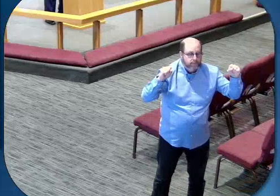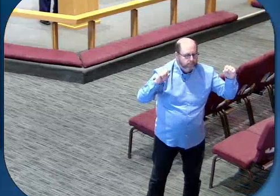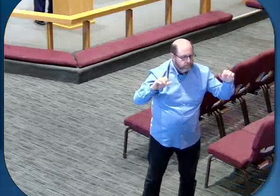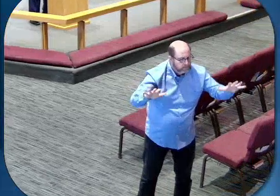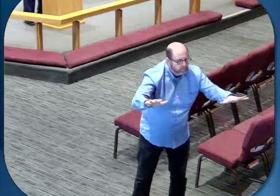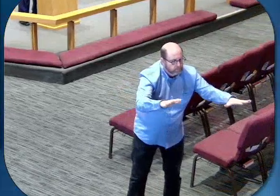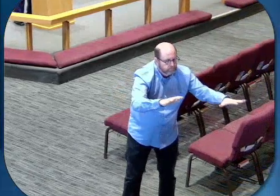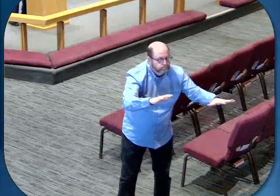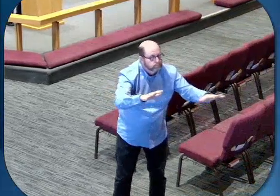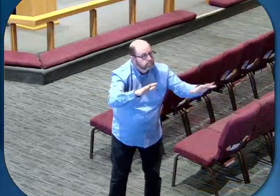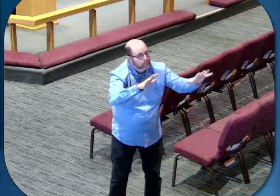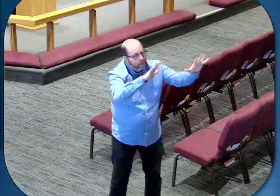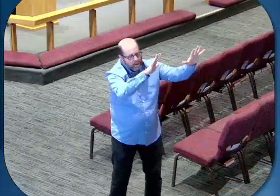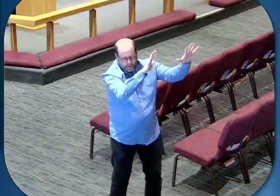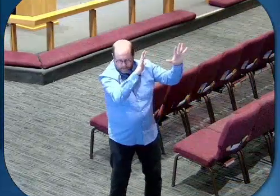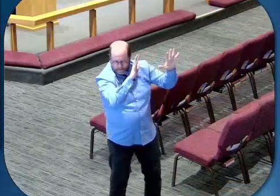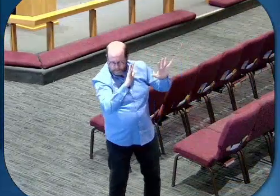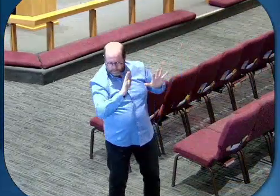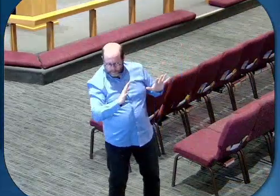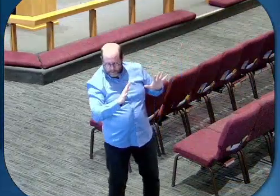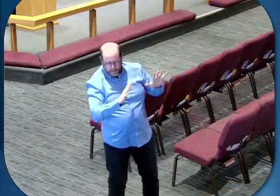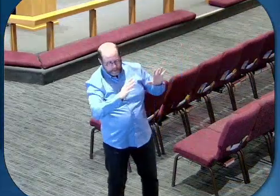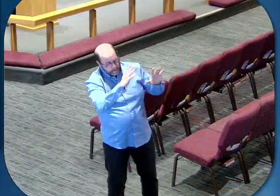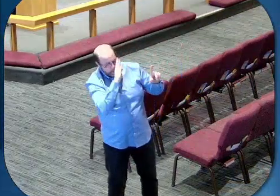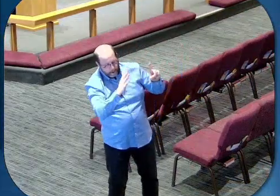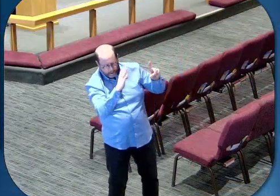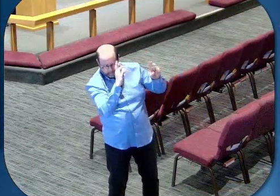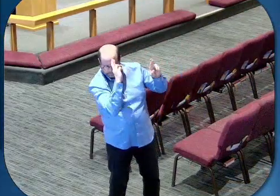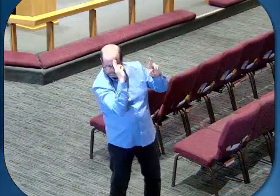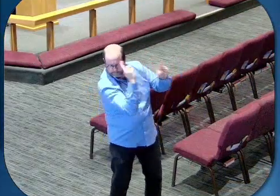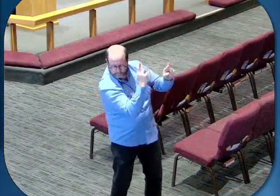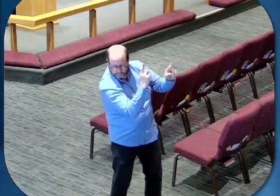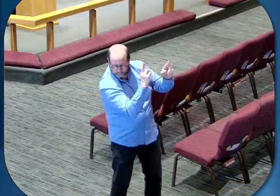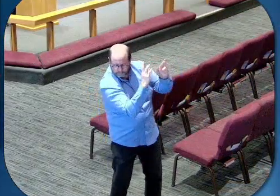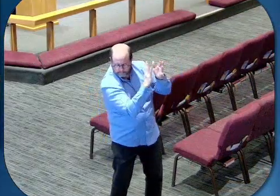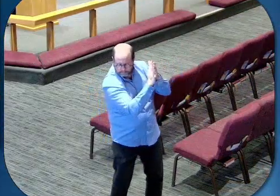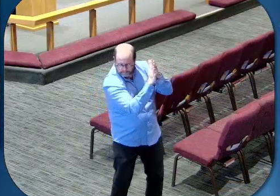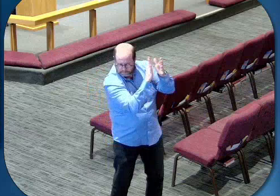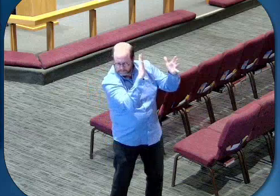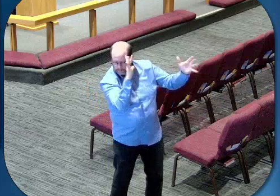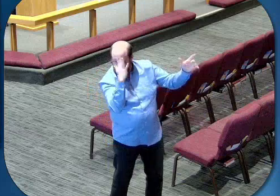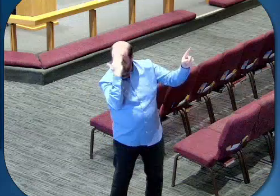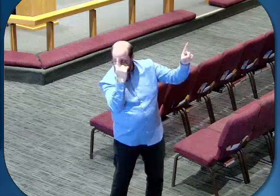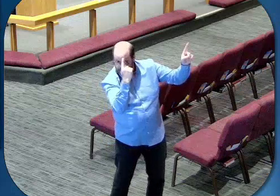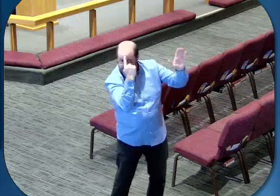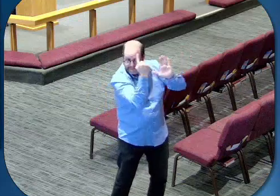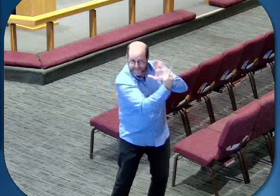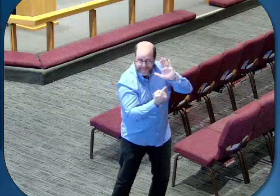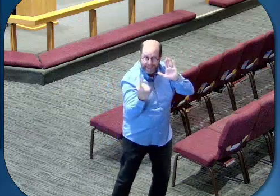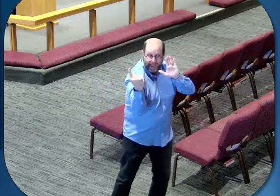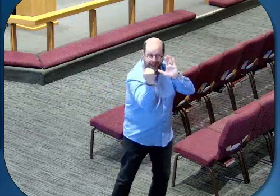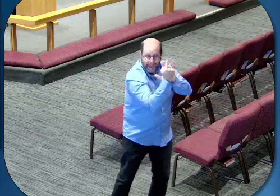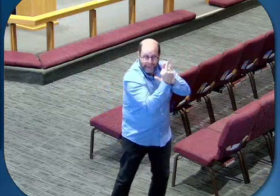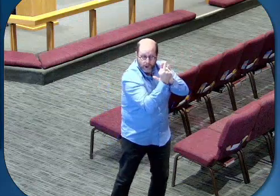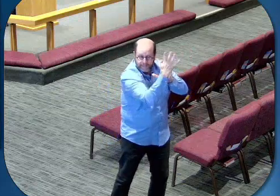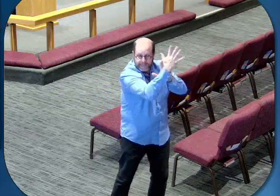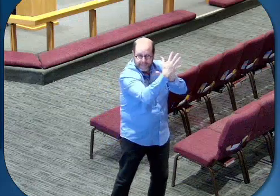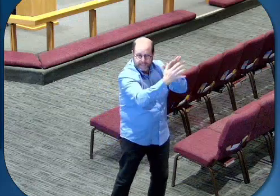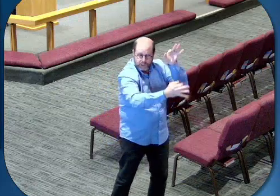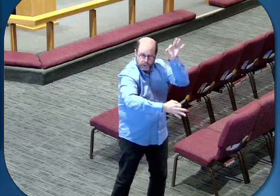"Fear God and give him glory, because the hour of his judgment has